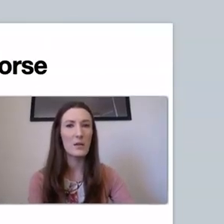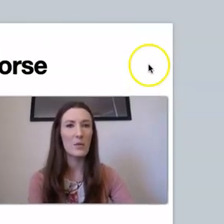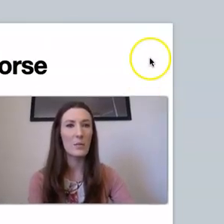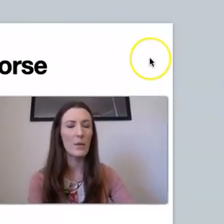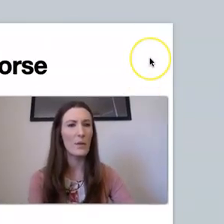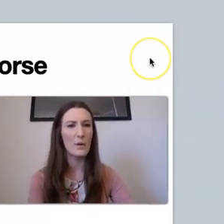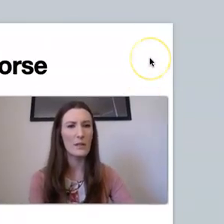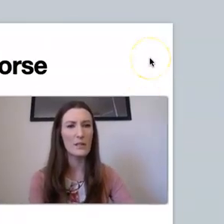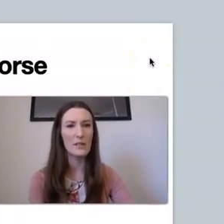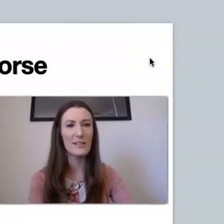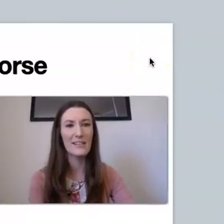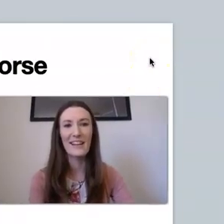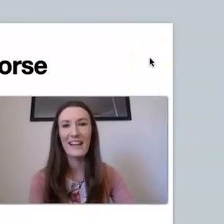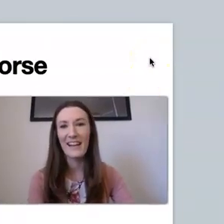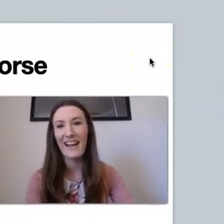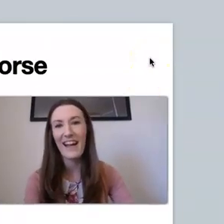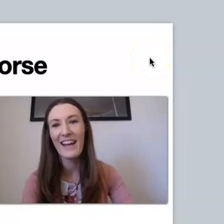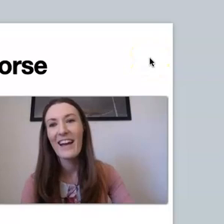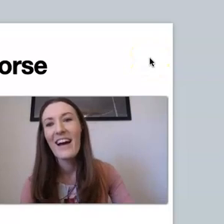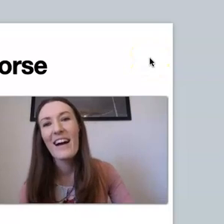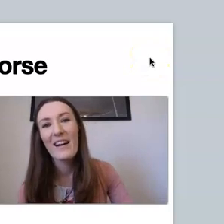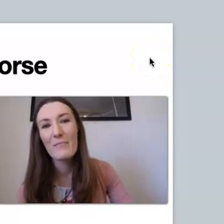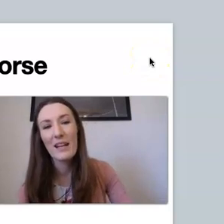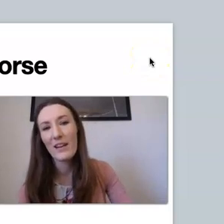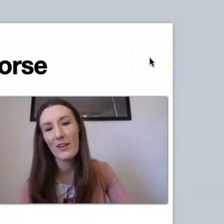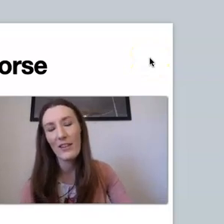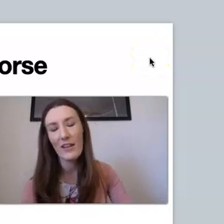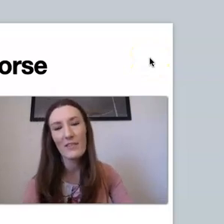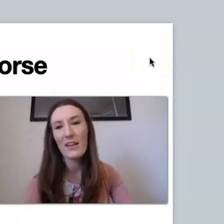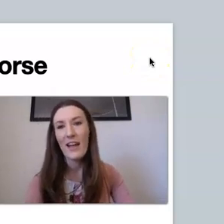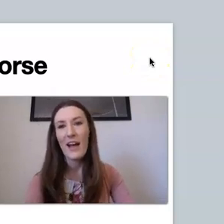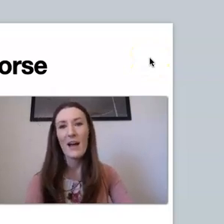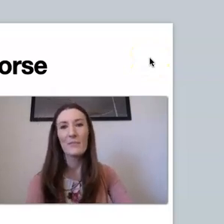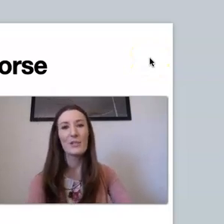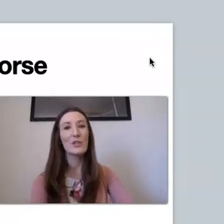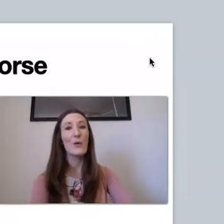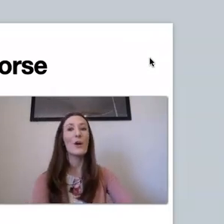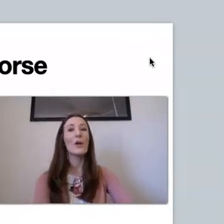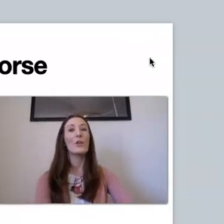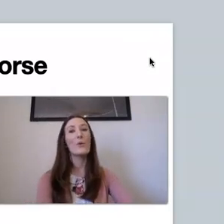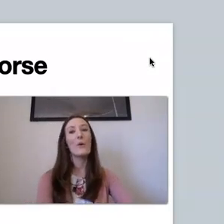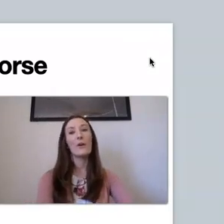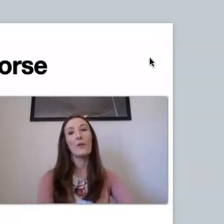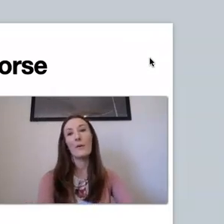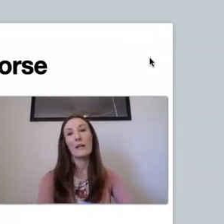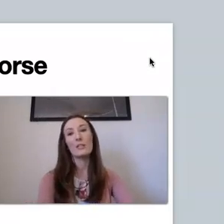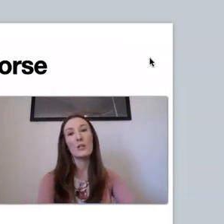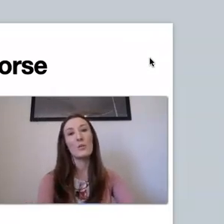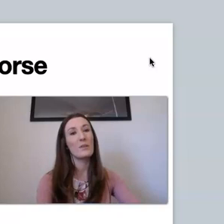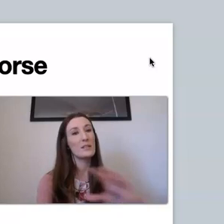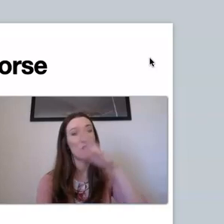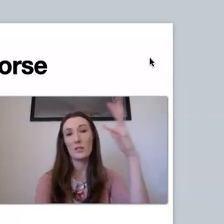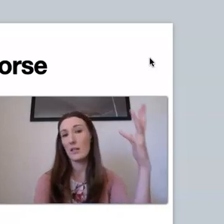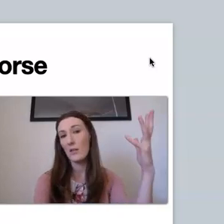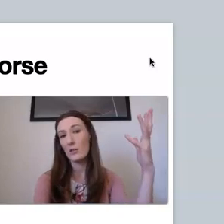incidences with a horse. Okay, beginning of our life. So you are going